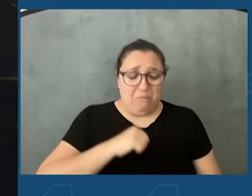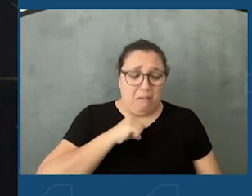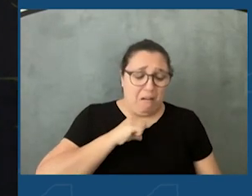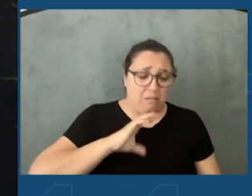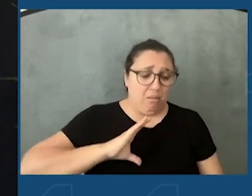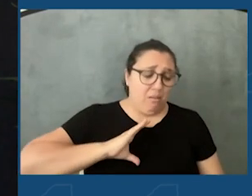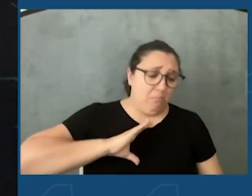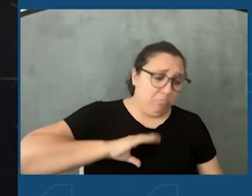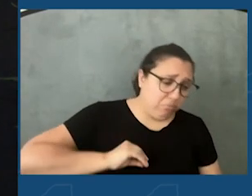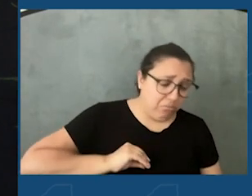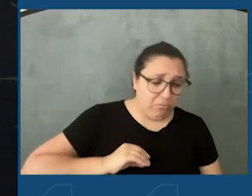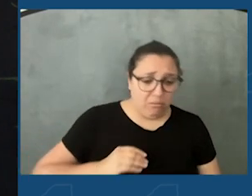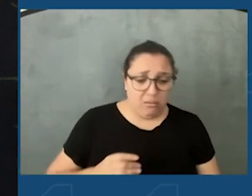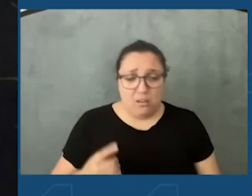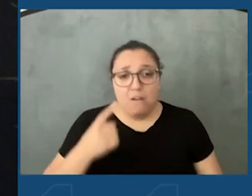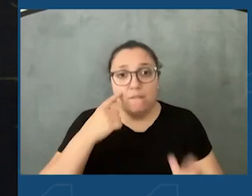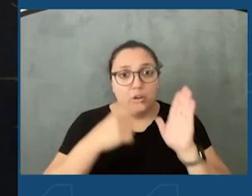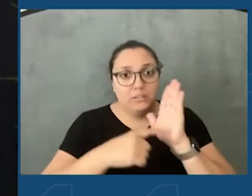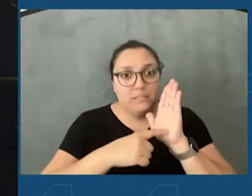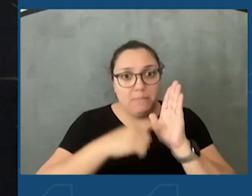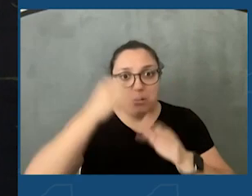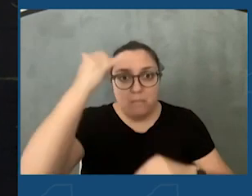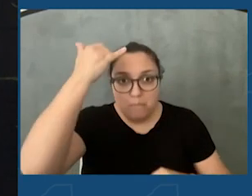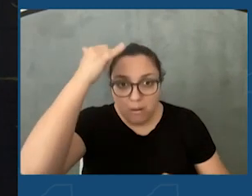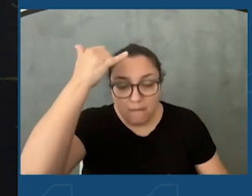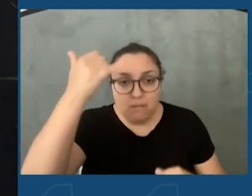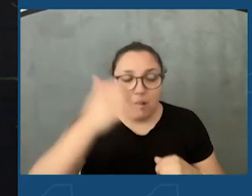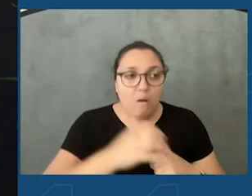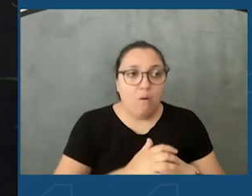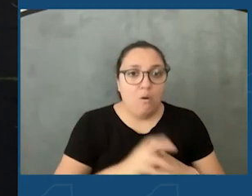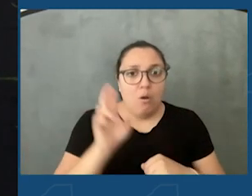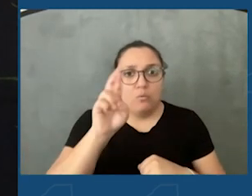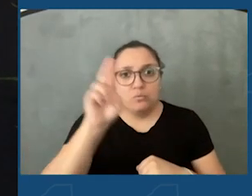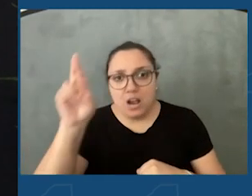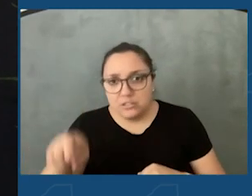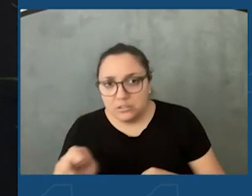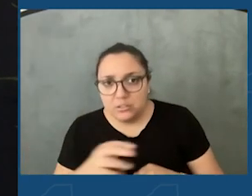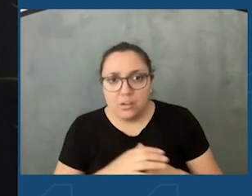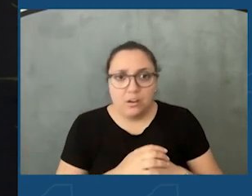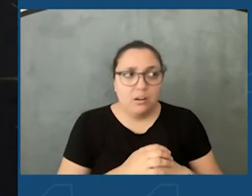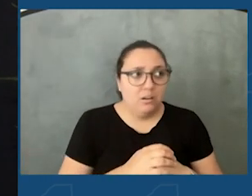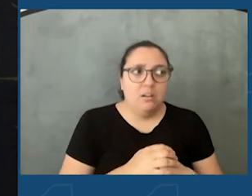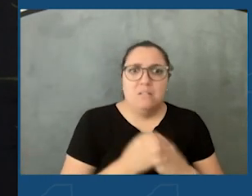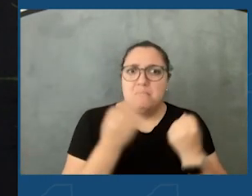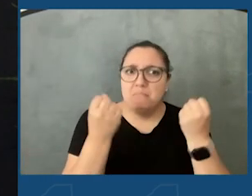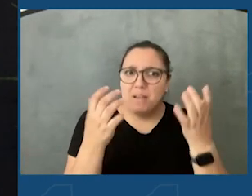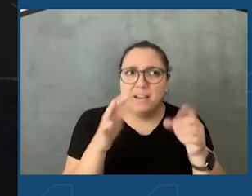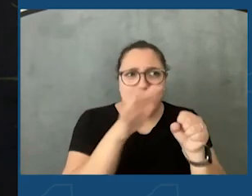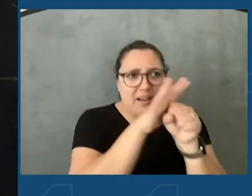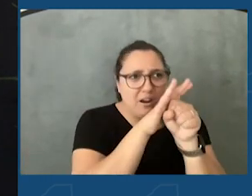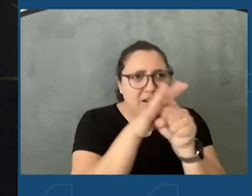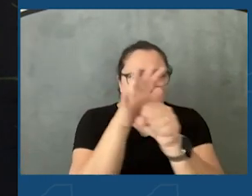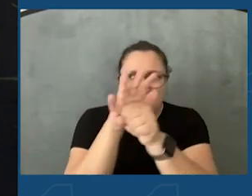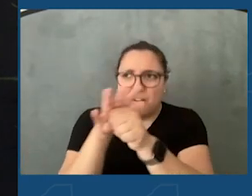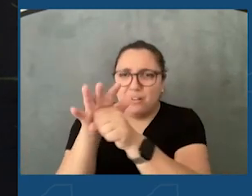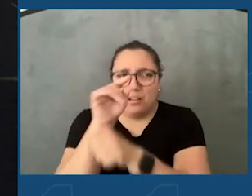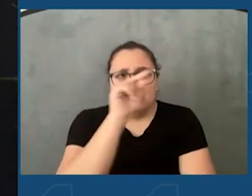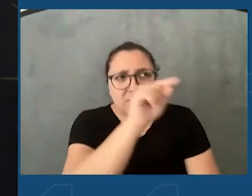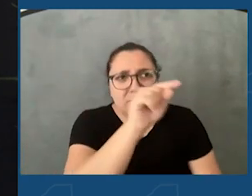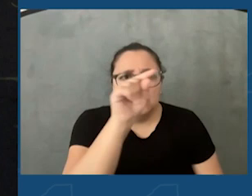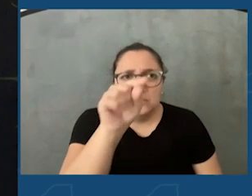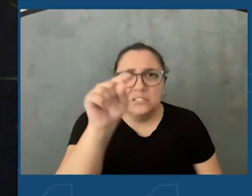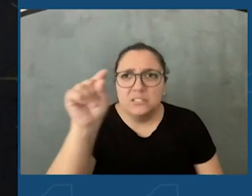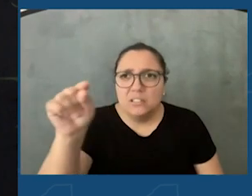General Electric and Rochester and Eastman Kodak and Capital Region. I mean, there's so many areas where you just can point to large,